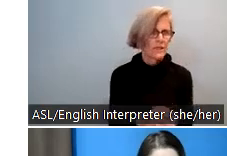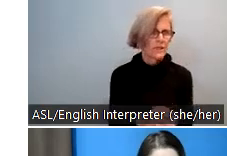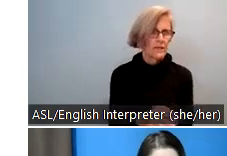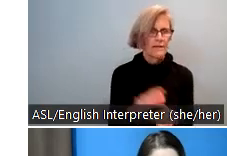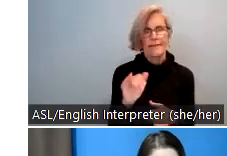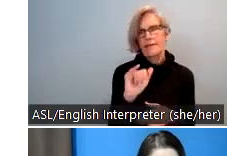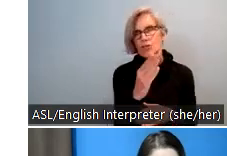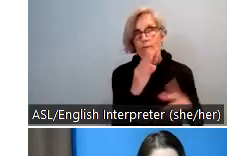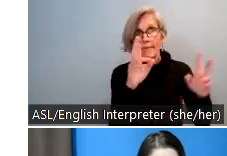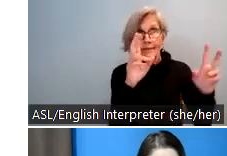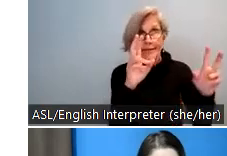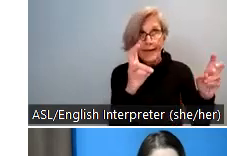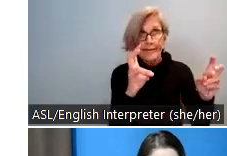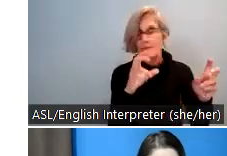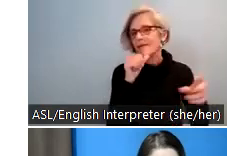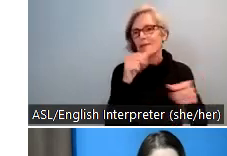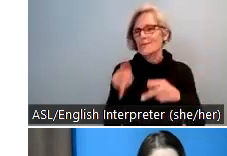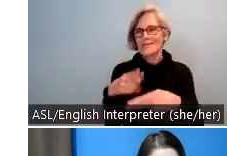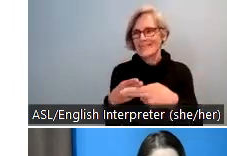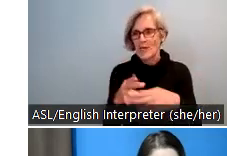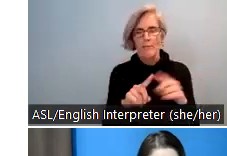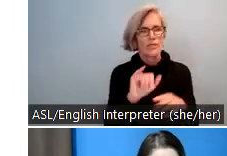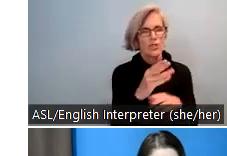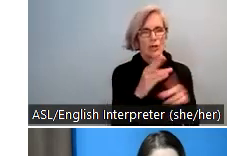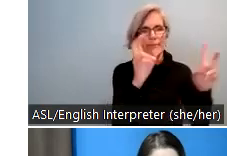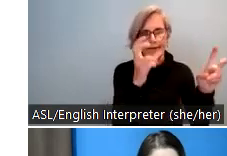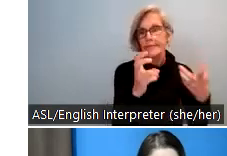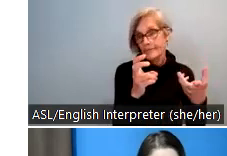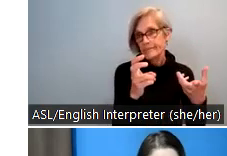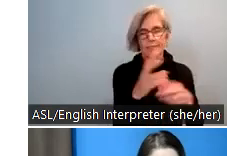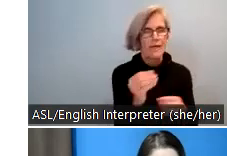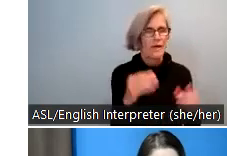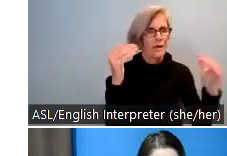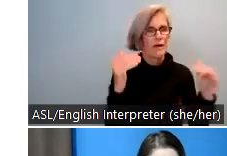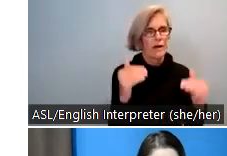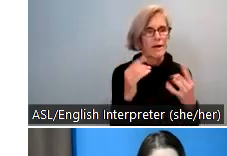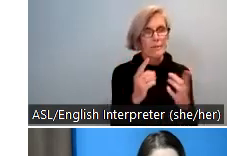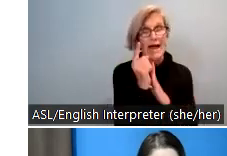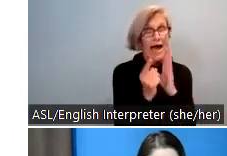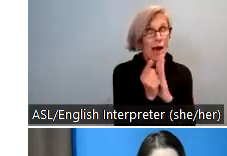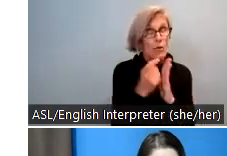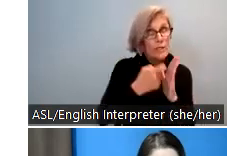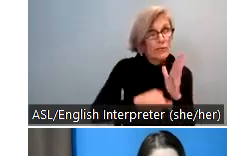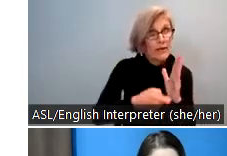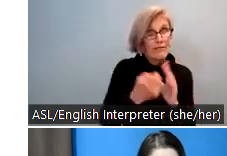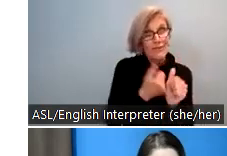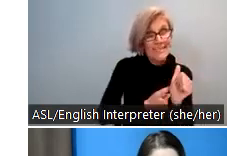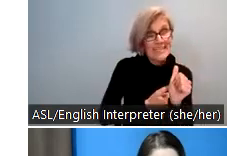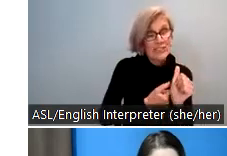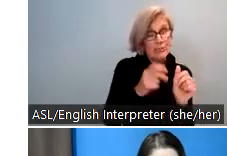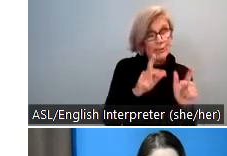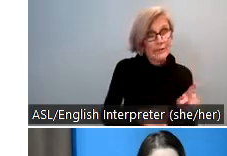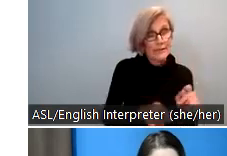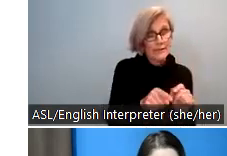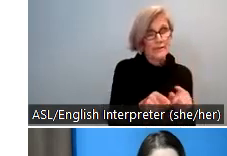list the job titles and not the names, list the hourly rate for each staff, and you must support